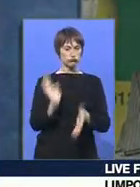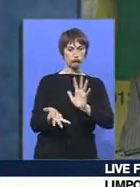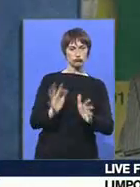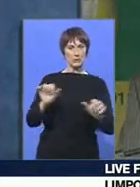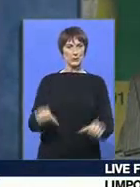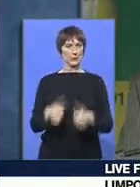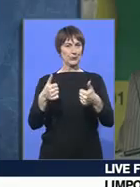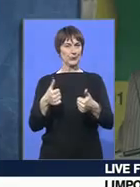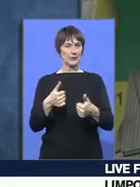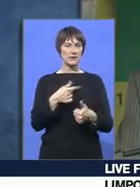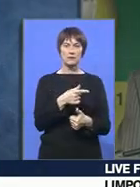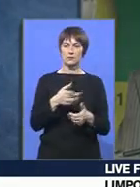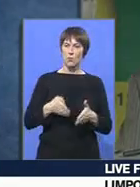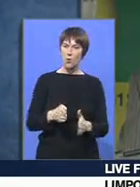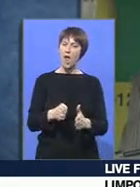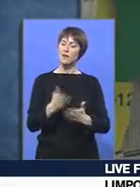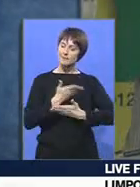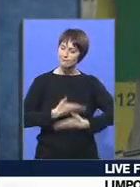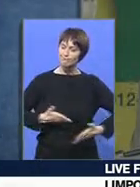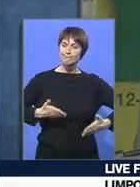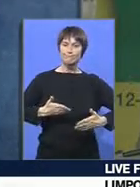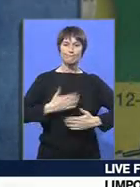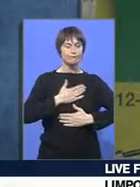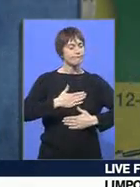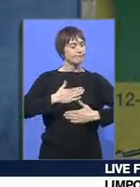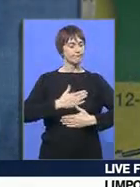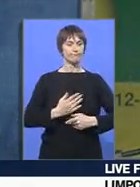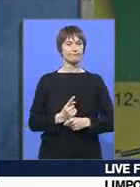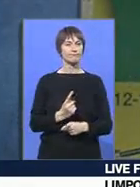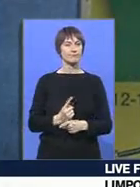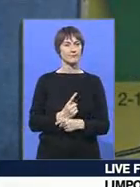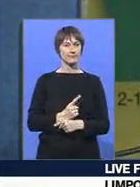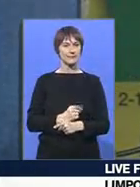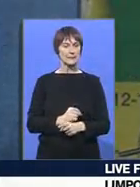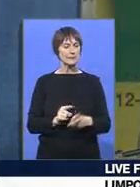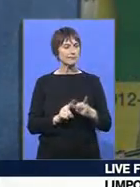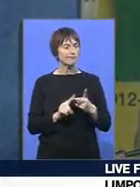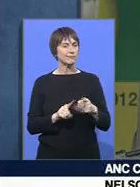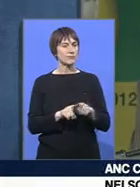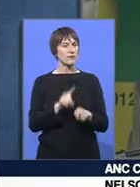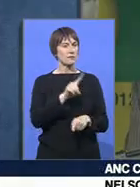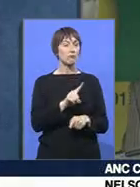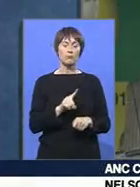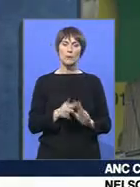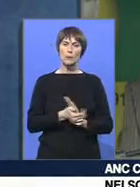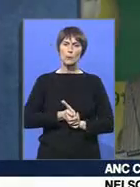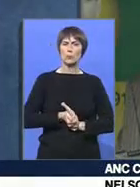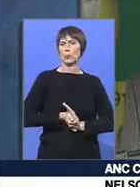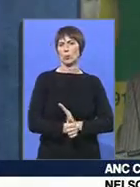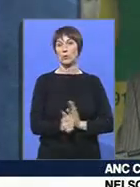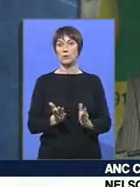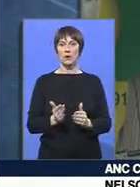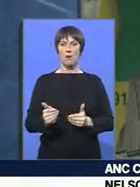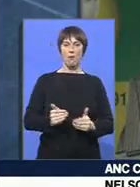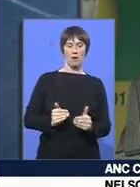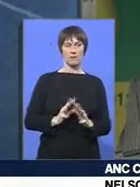His amicable manner, coupled with his exceptional organizational skills,